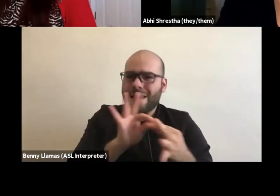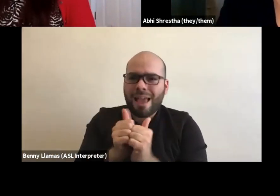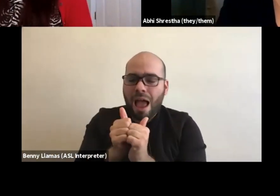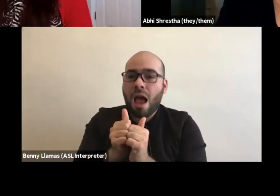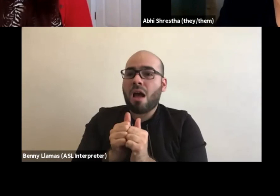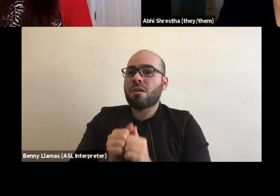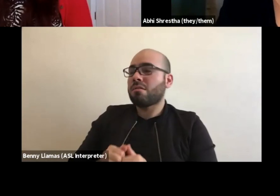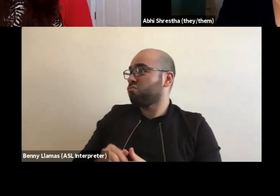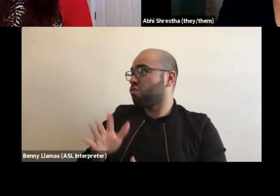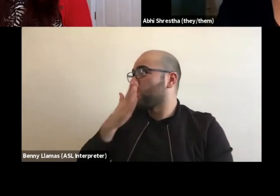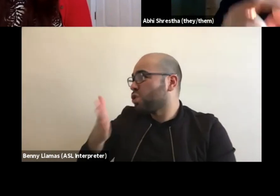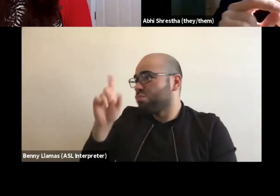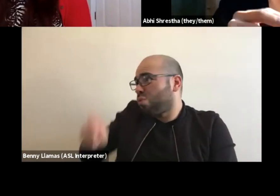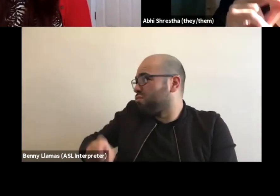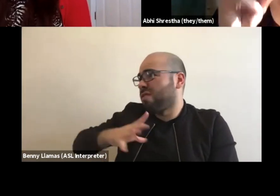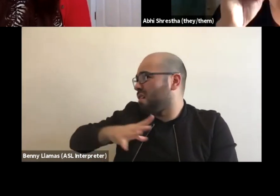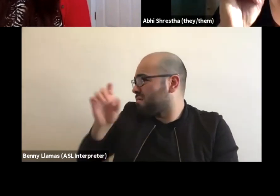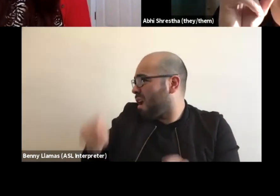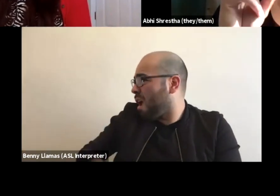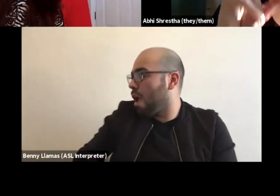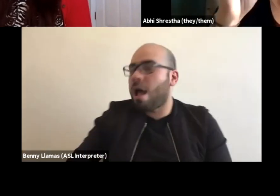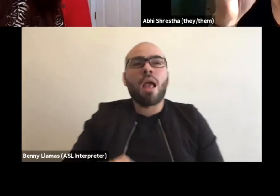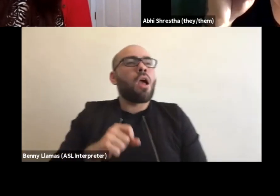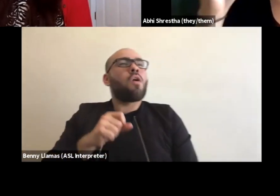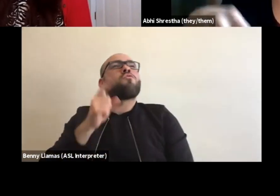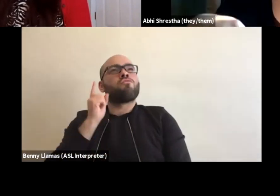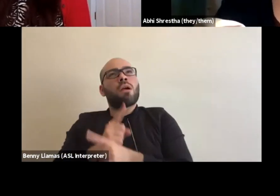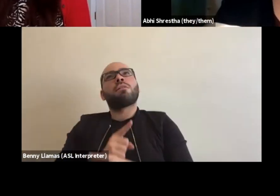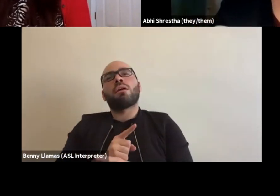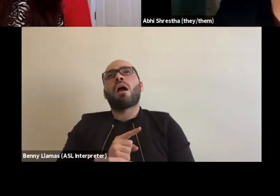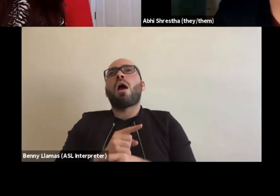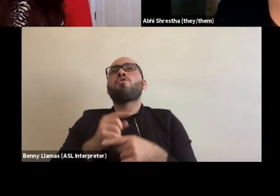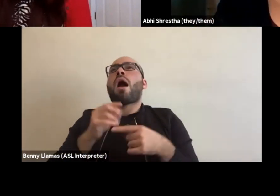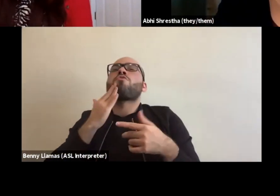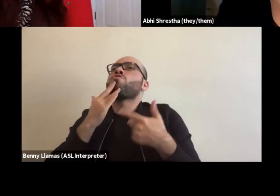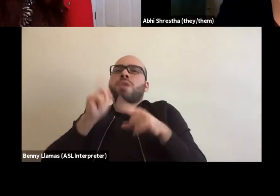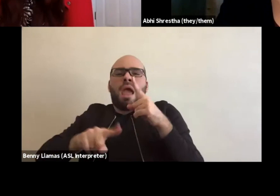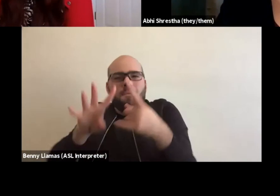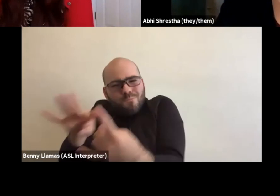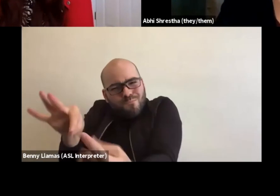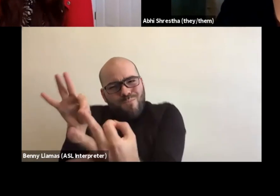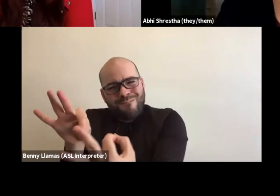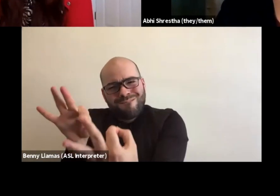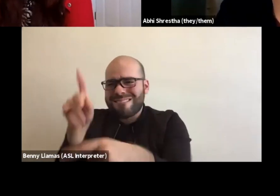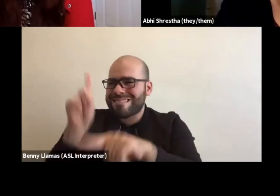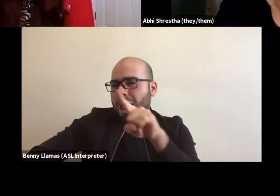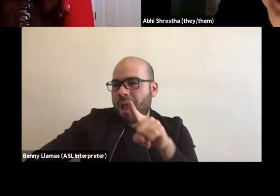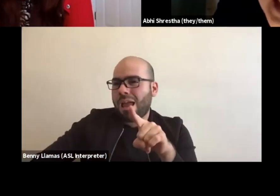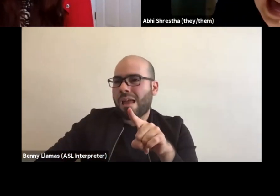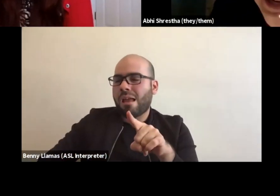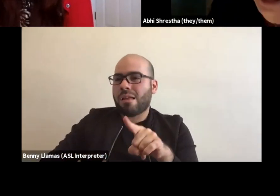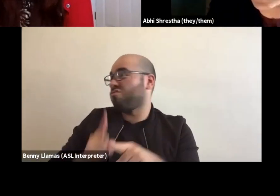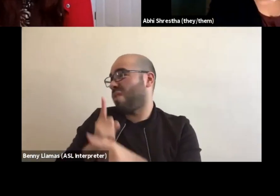we don't let our minds wander because we want the specificity of like, is this right? Right. And poetry isn't that way.